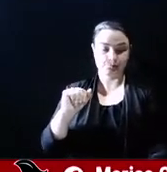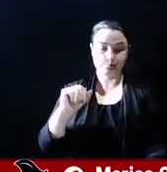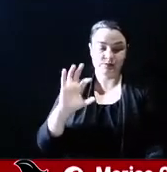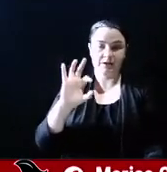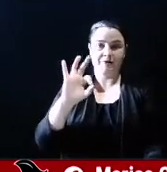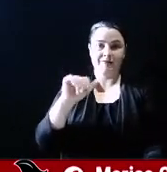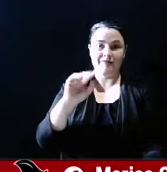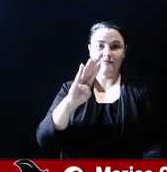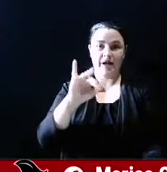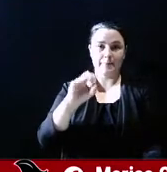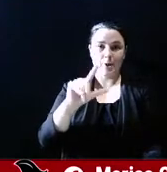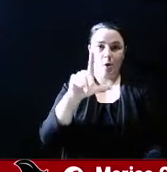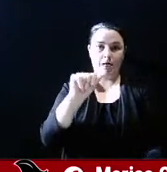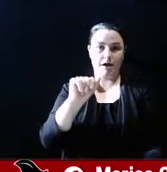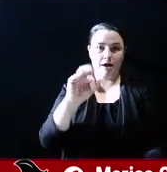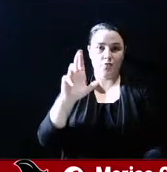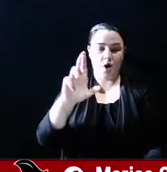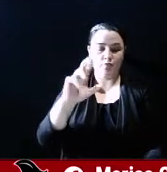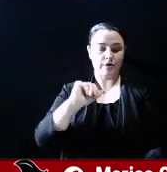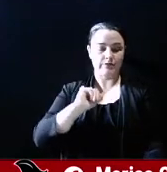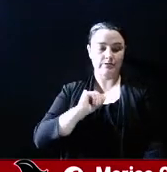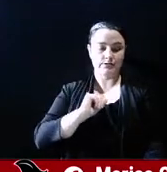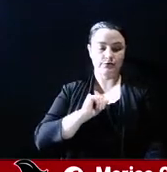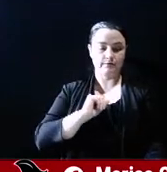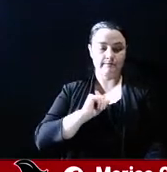Fabiola de Rosario Rodriguez.